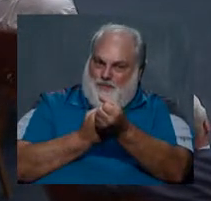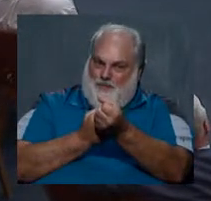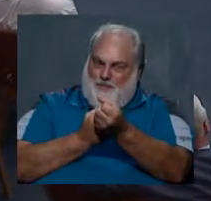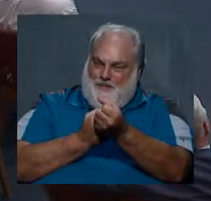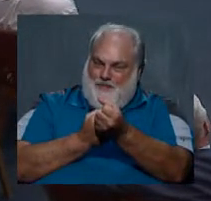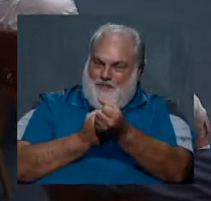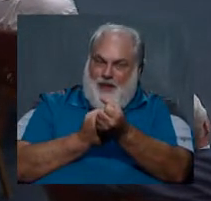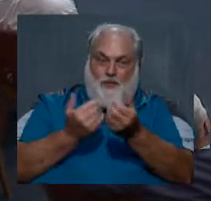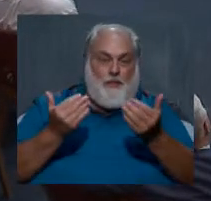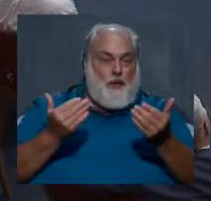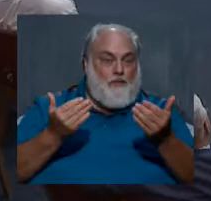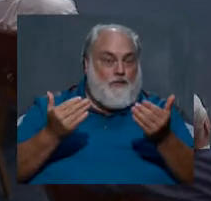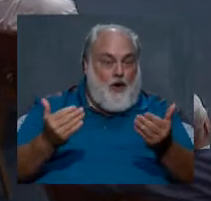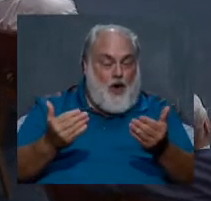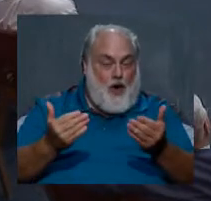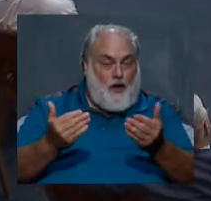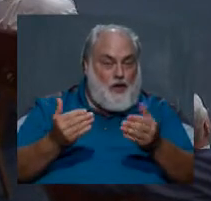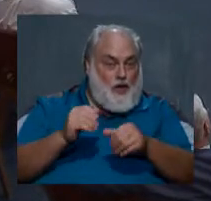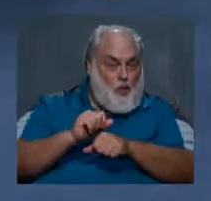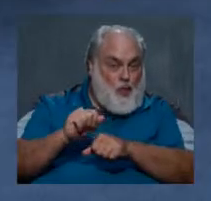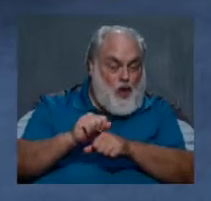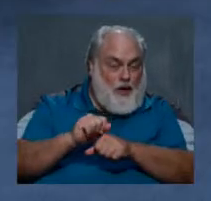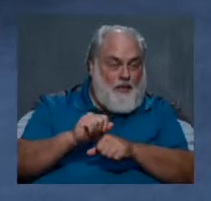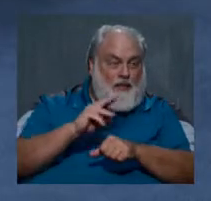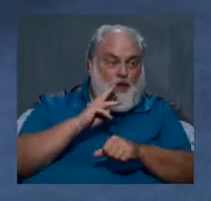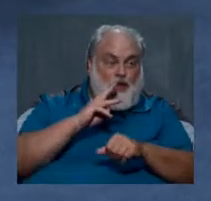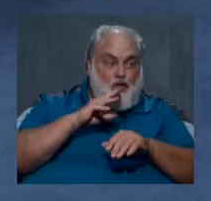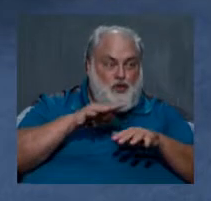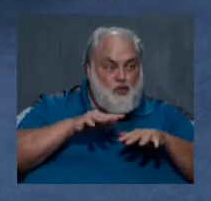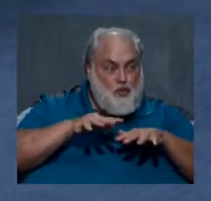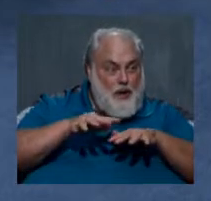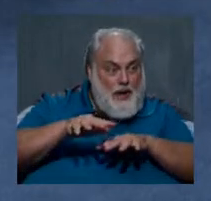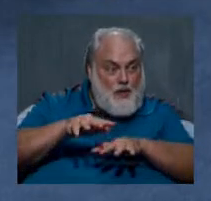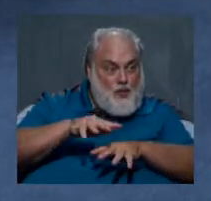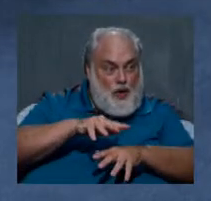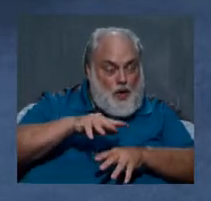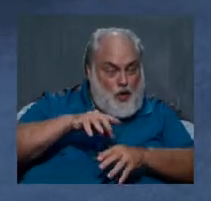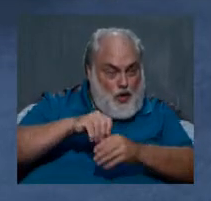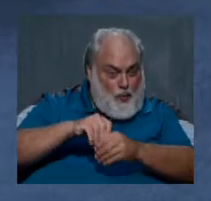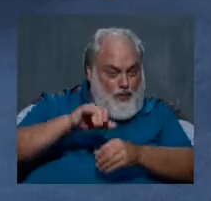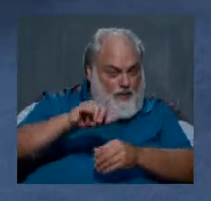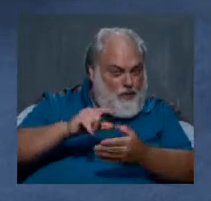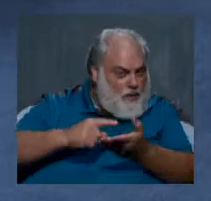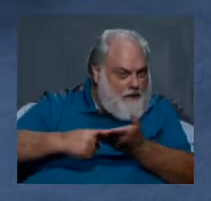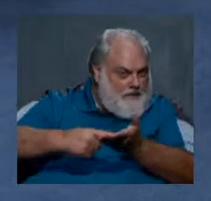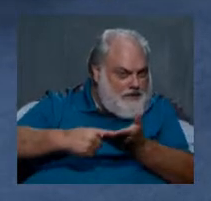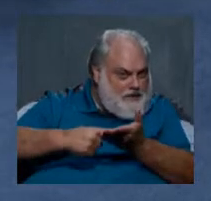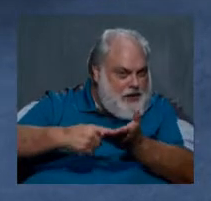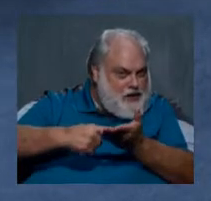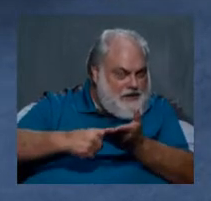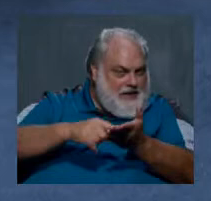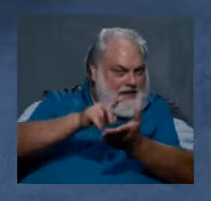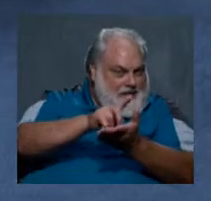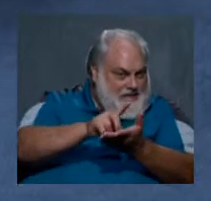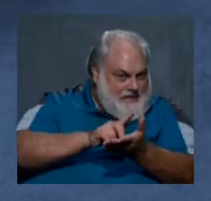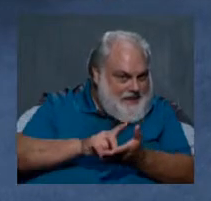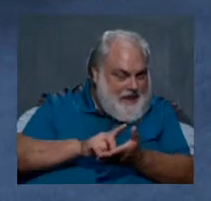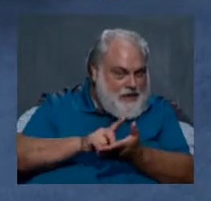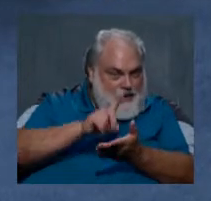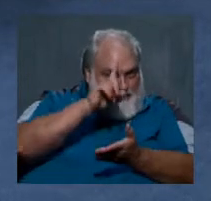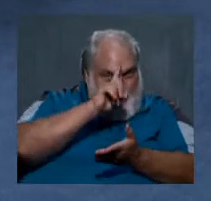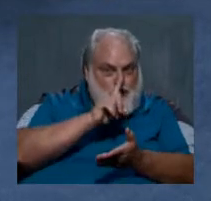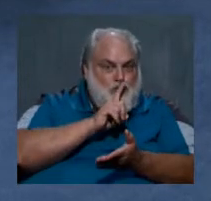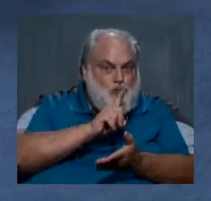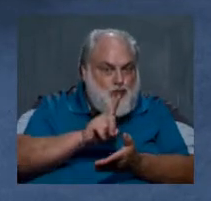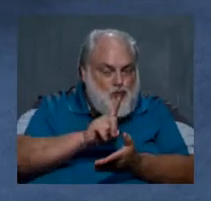moves forward to the public works, the drainage and stuff, that we're included in those conversations and design to